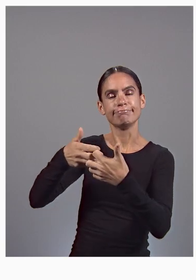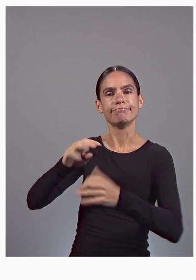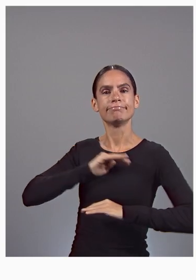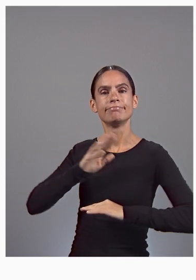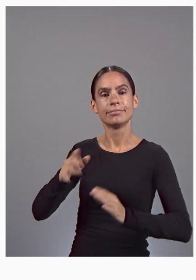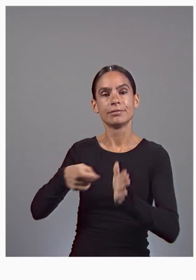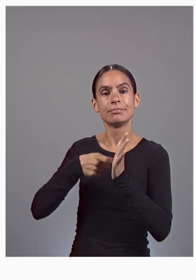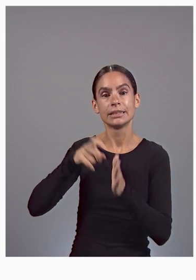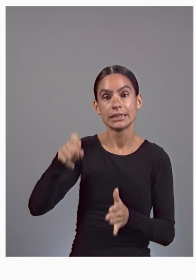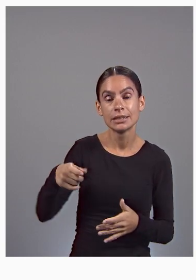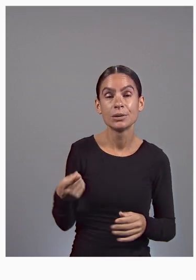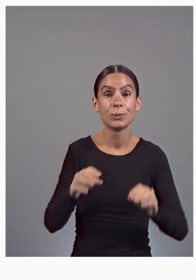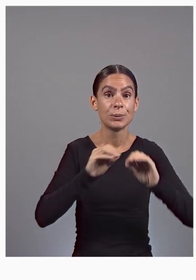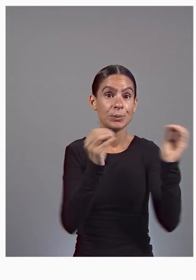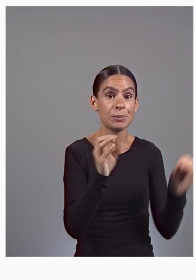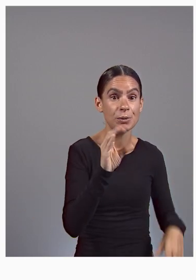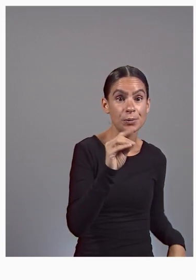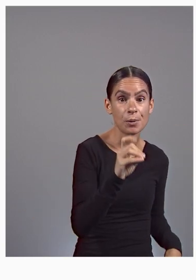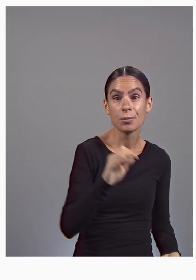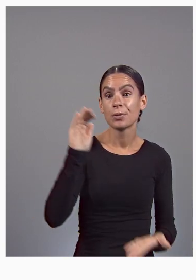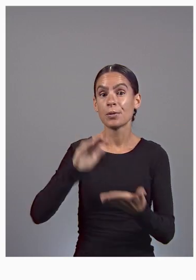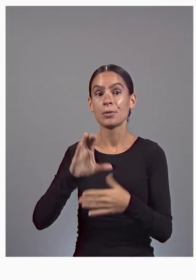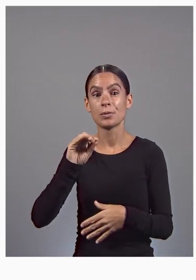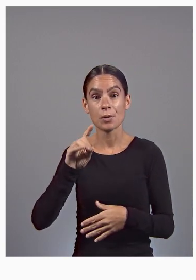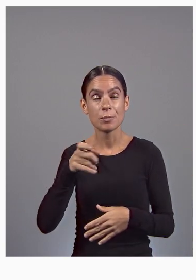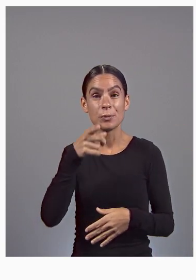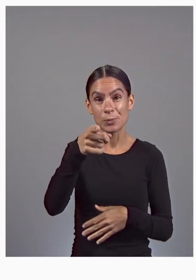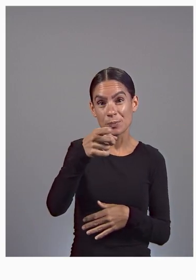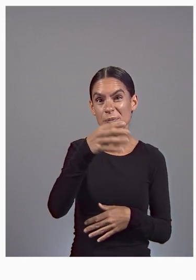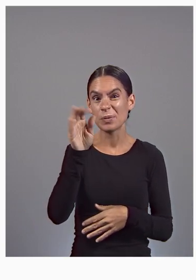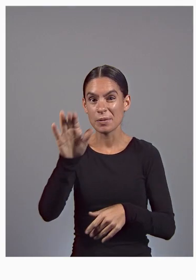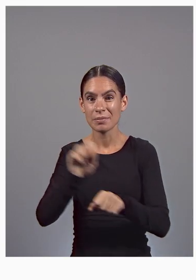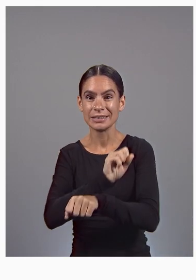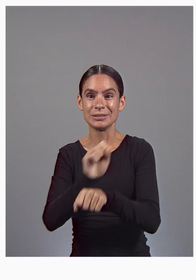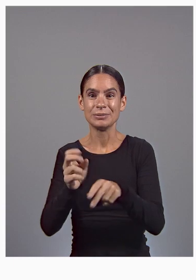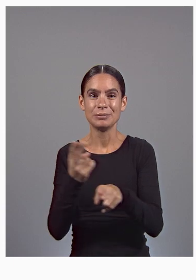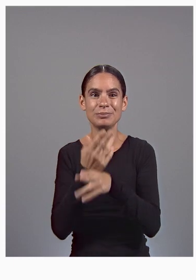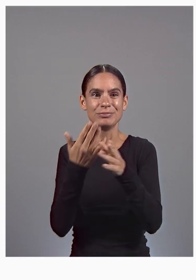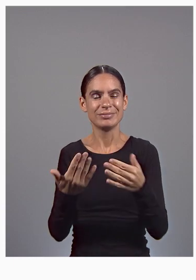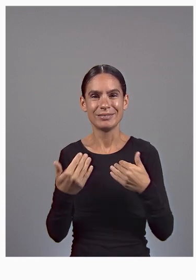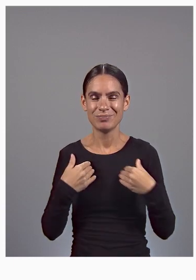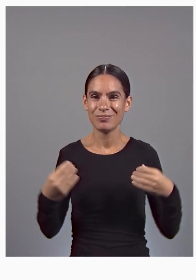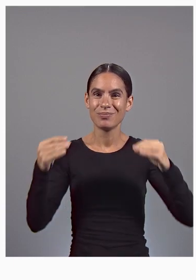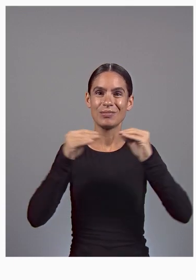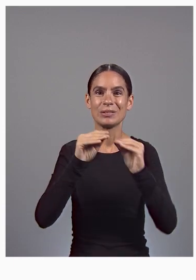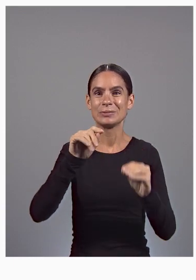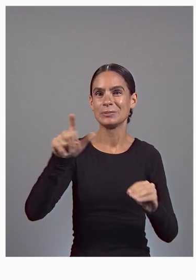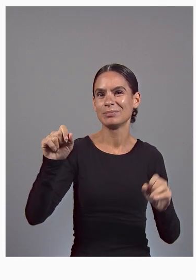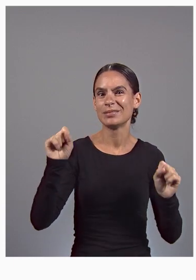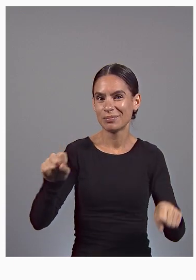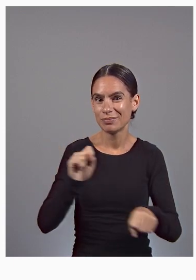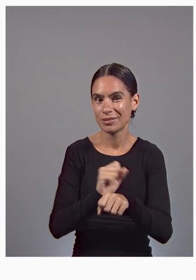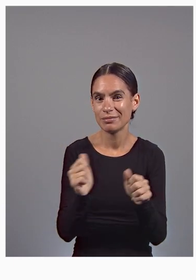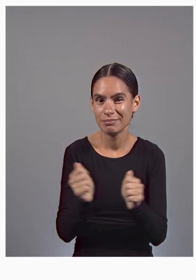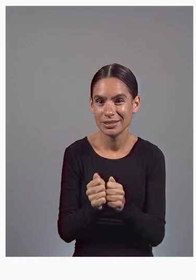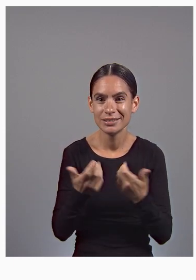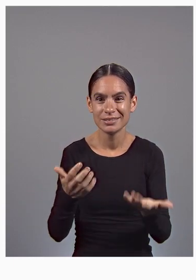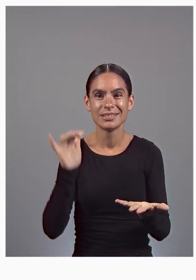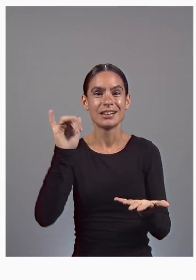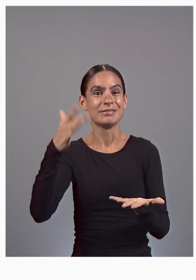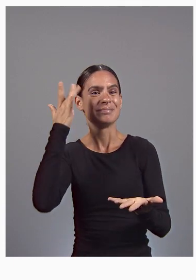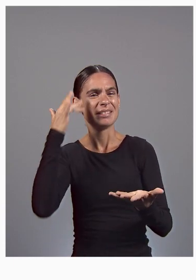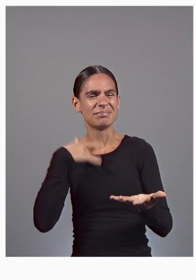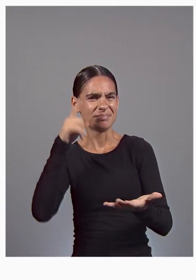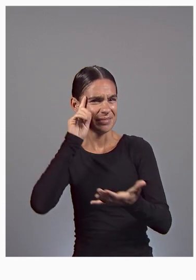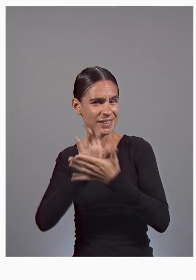low-code, you and your business users now have more tools to work with. This is why I believe that over half of all